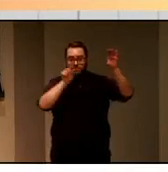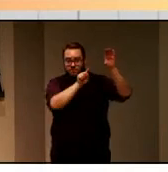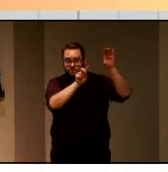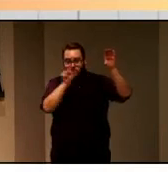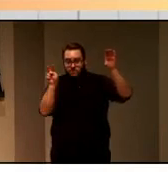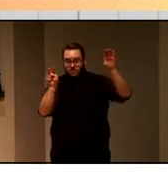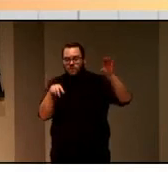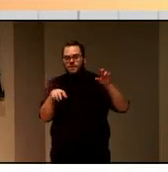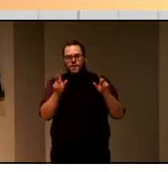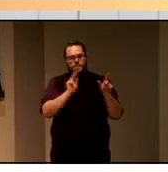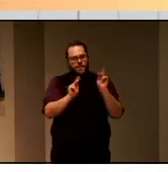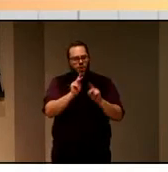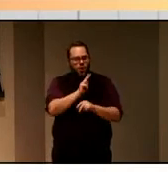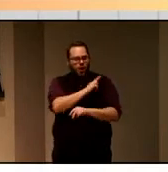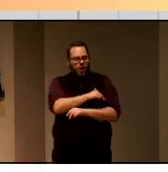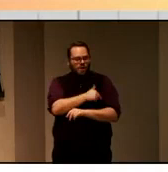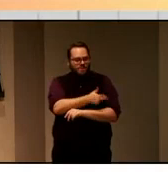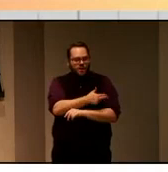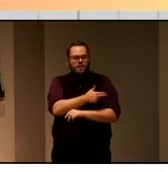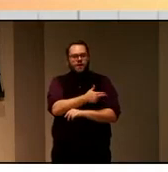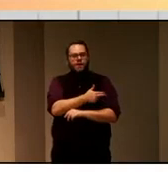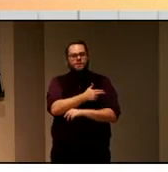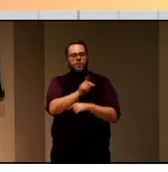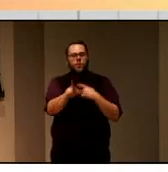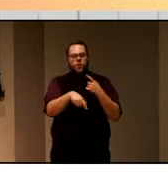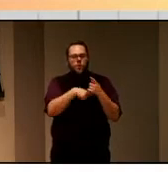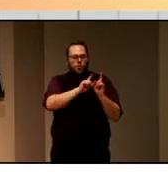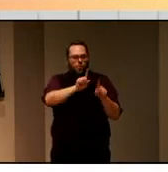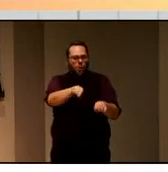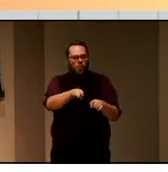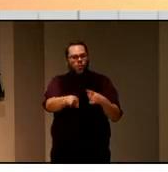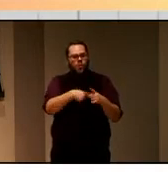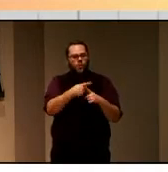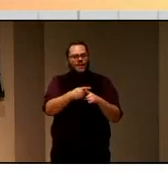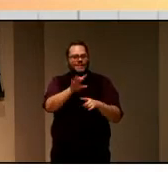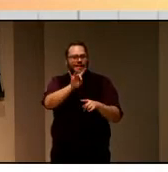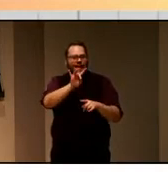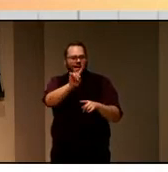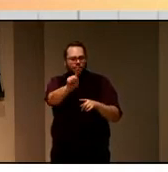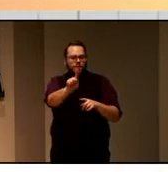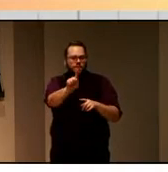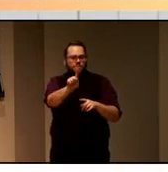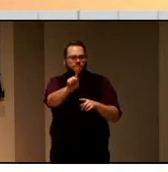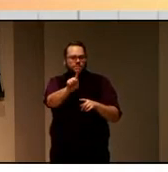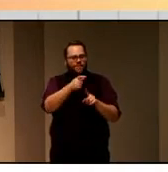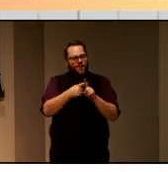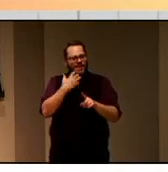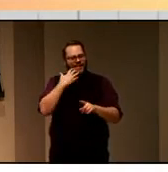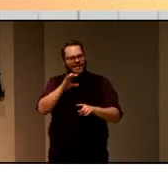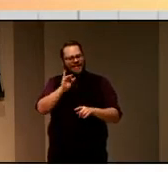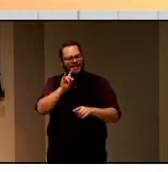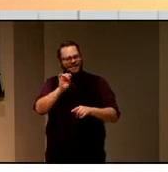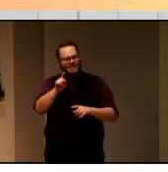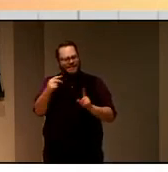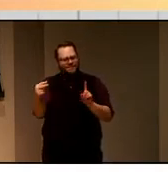actually hospitalized at 81 degrees Fahrenheit from a heat index standpoint. And you'll see that heat alerts go out